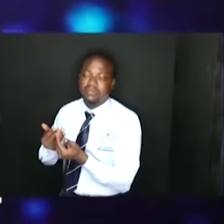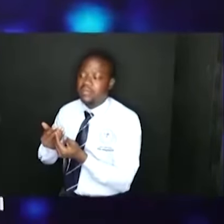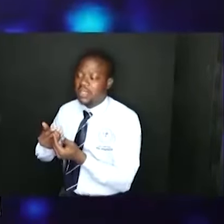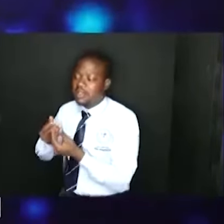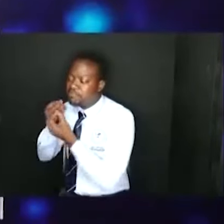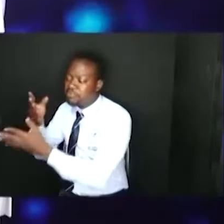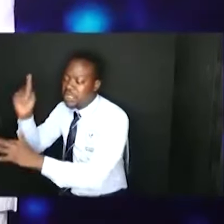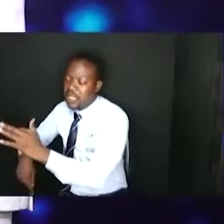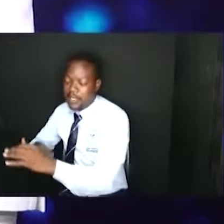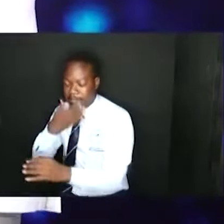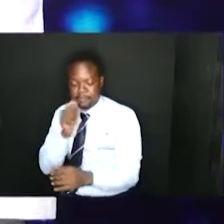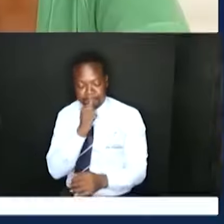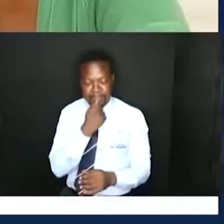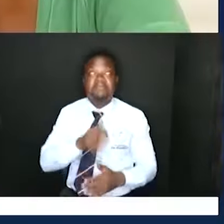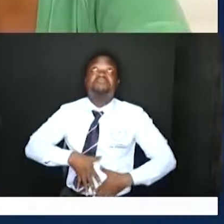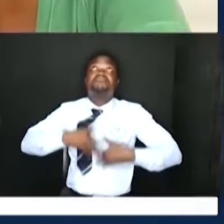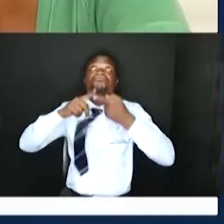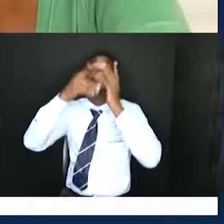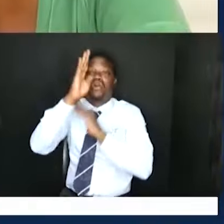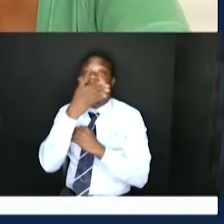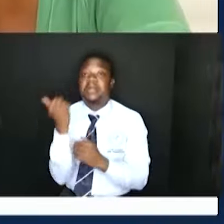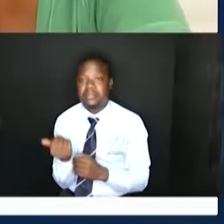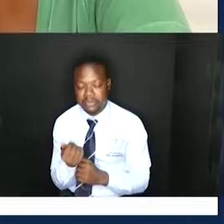God. There are